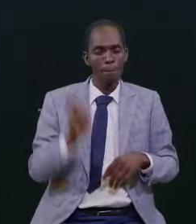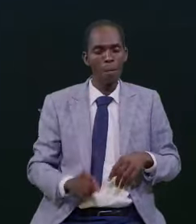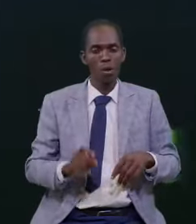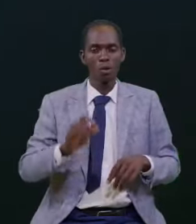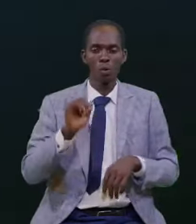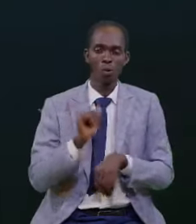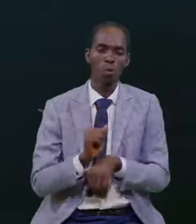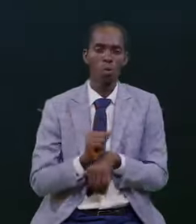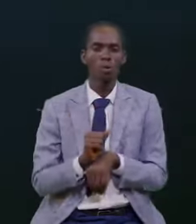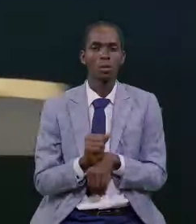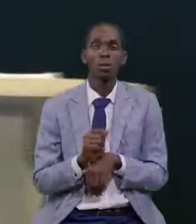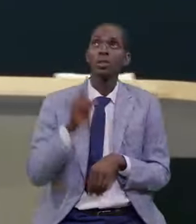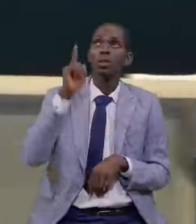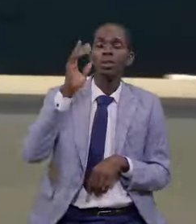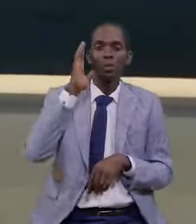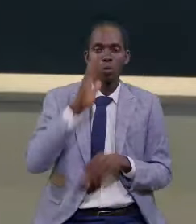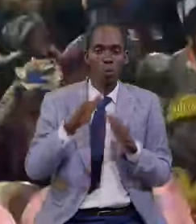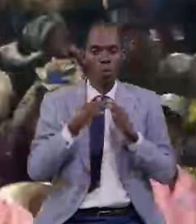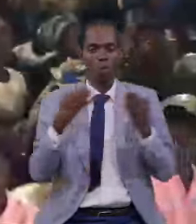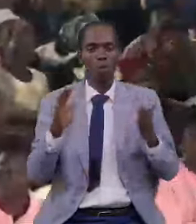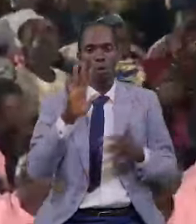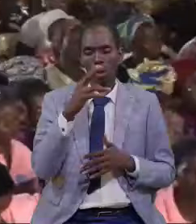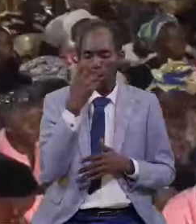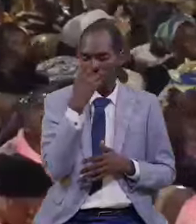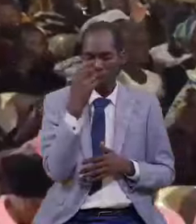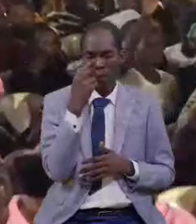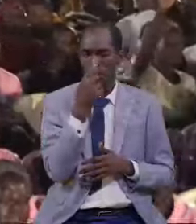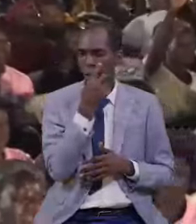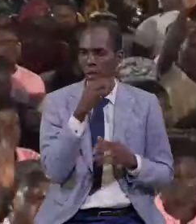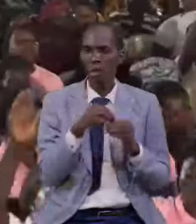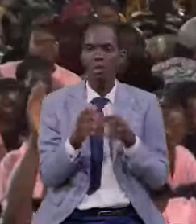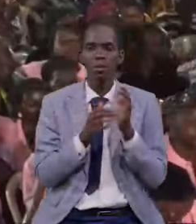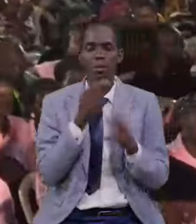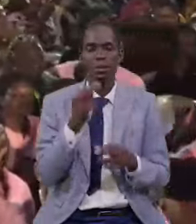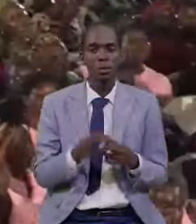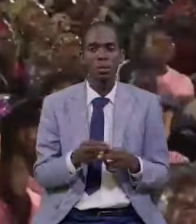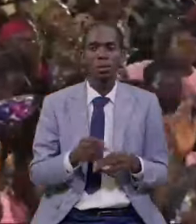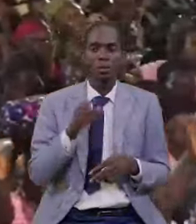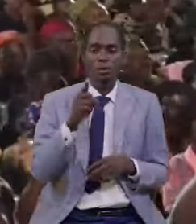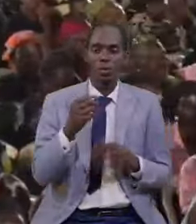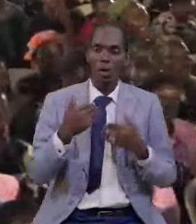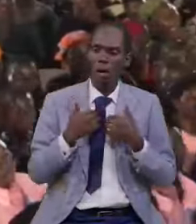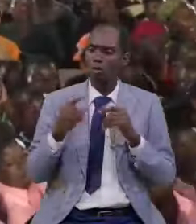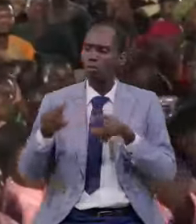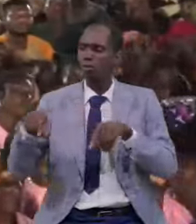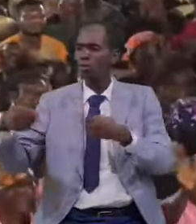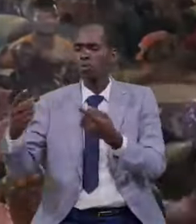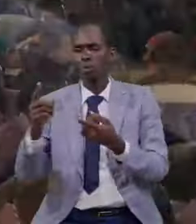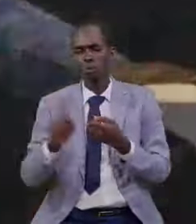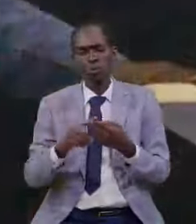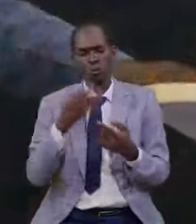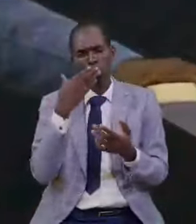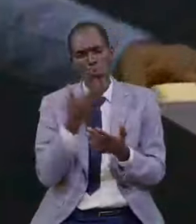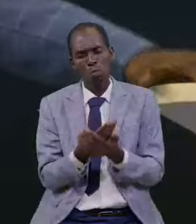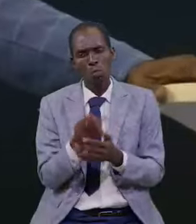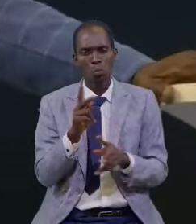to open your blind eyes. You've gone to the people, good people,